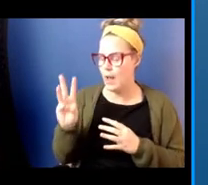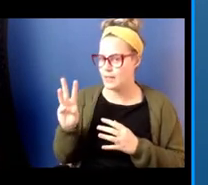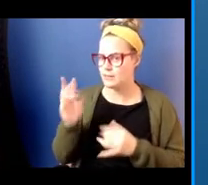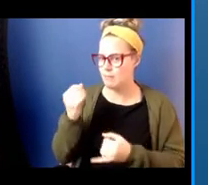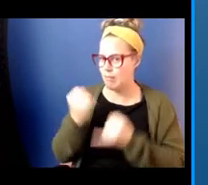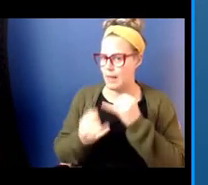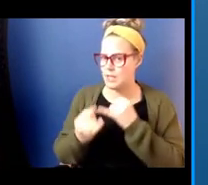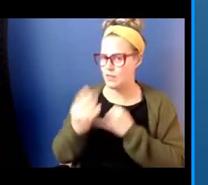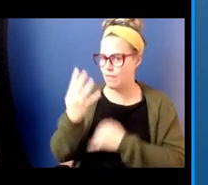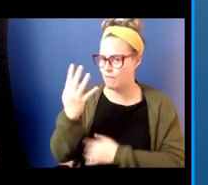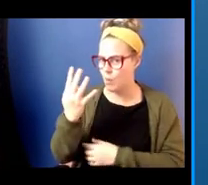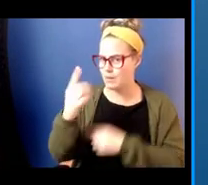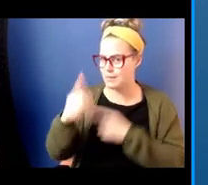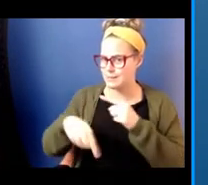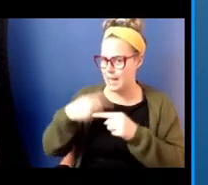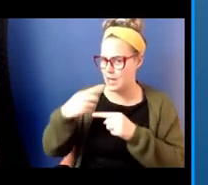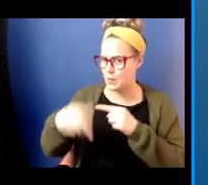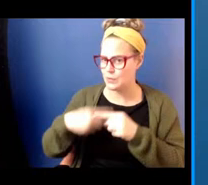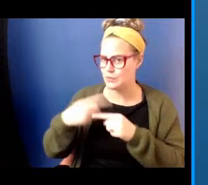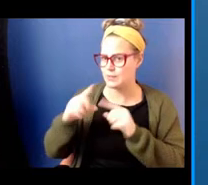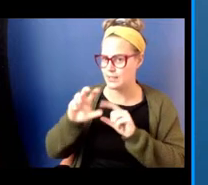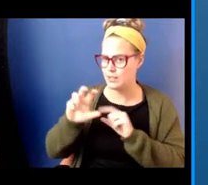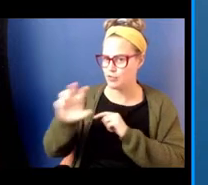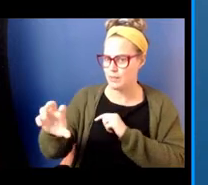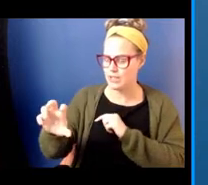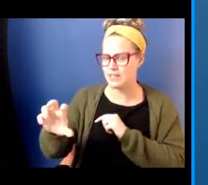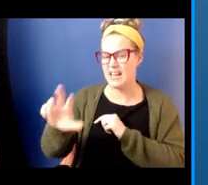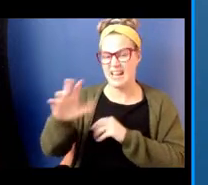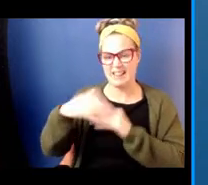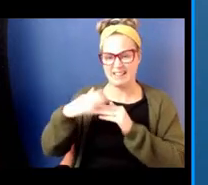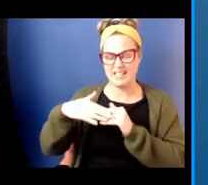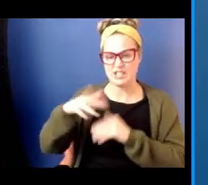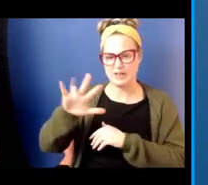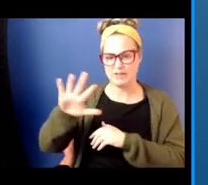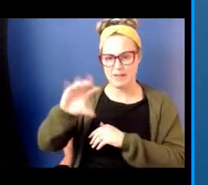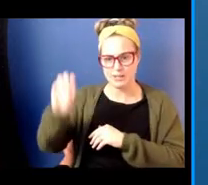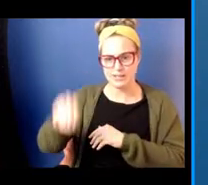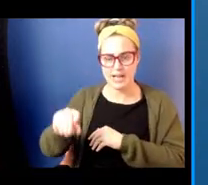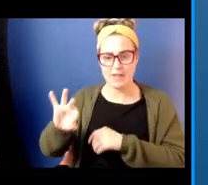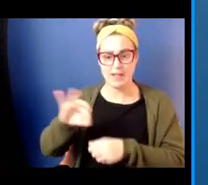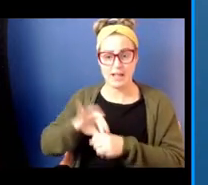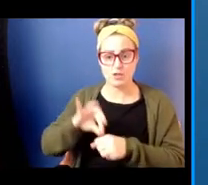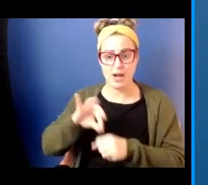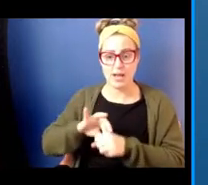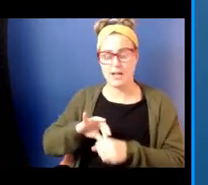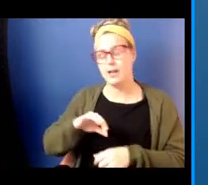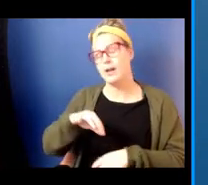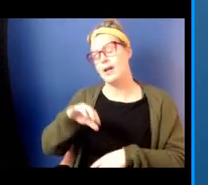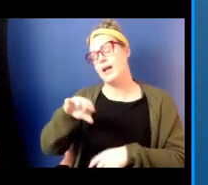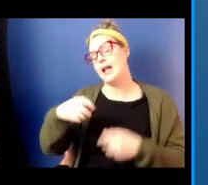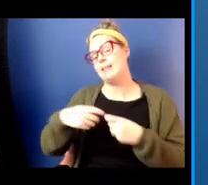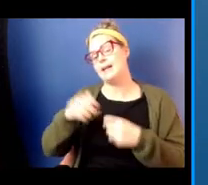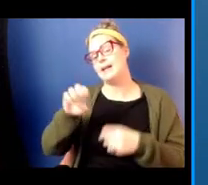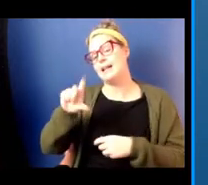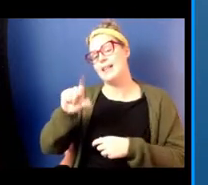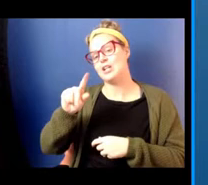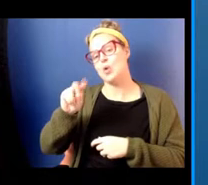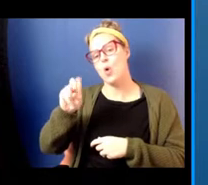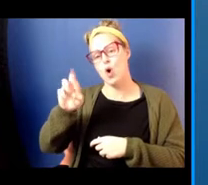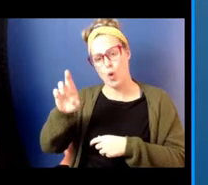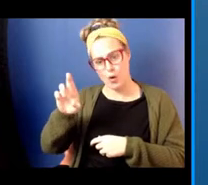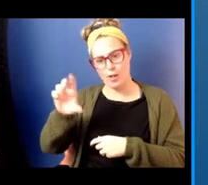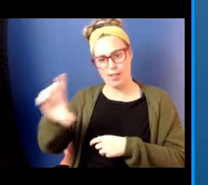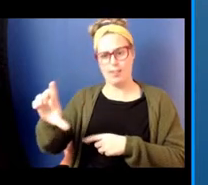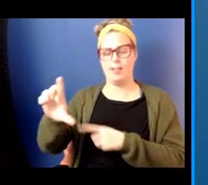has contributed at least 35 percent of the electoral votes necessary to win the presidency and in 2020 it